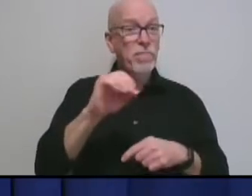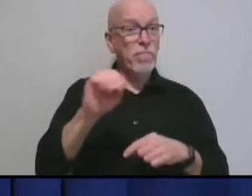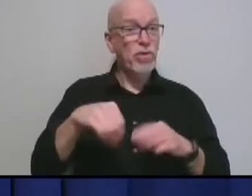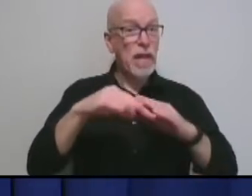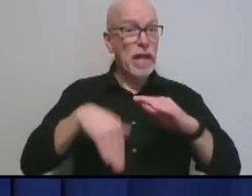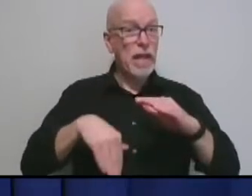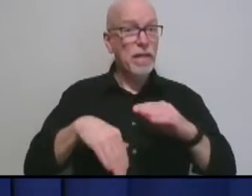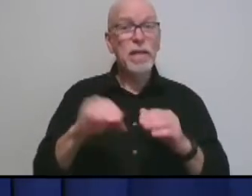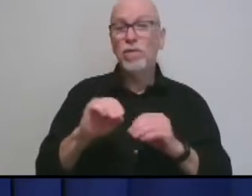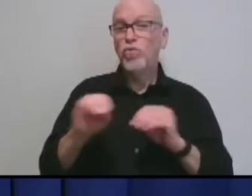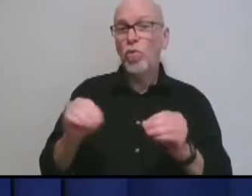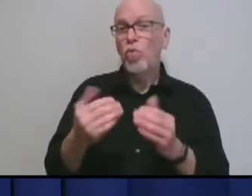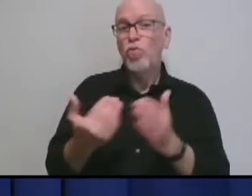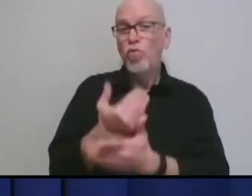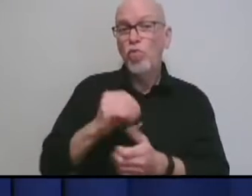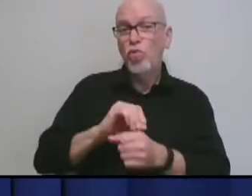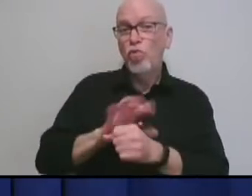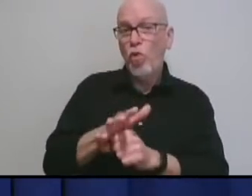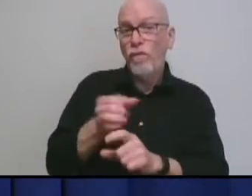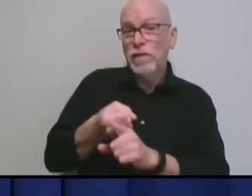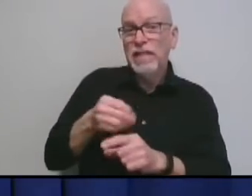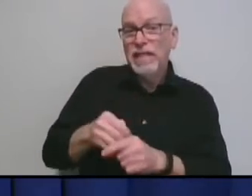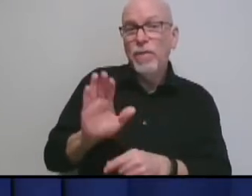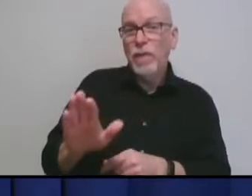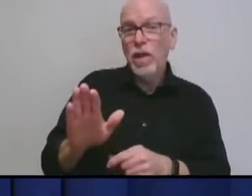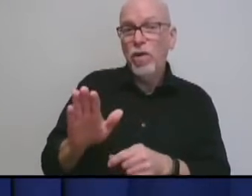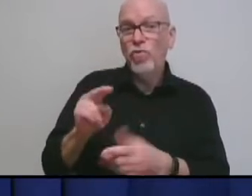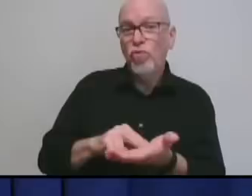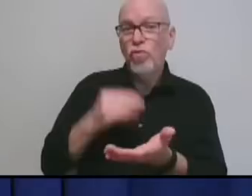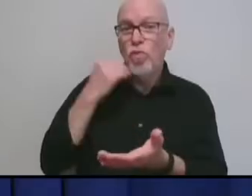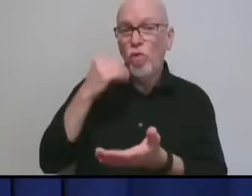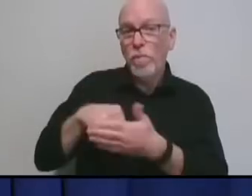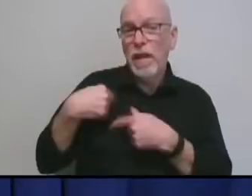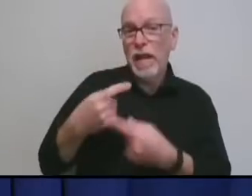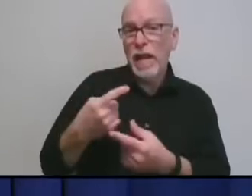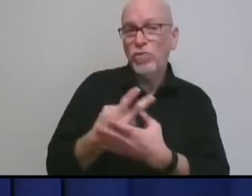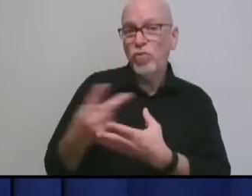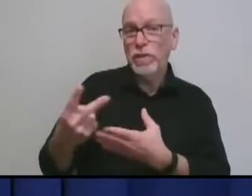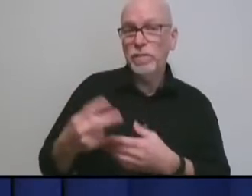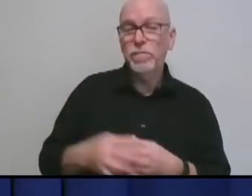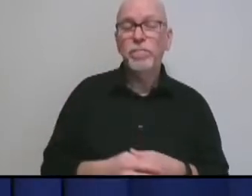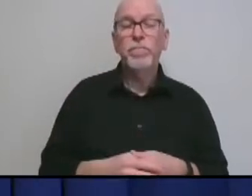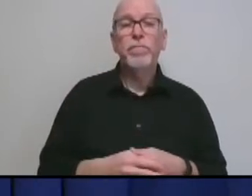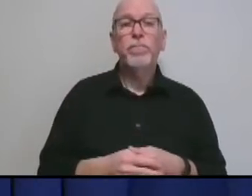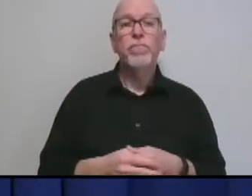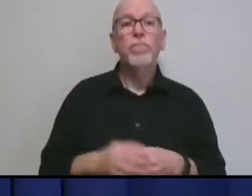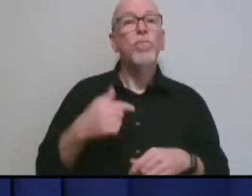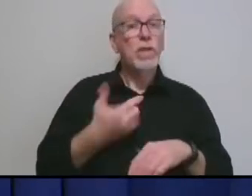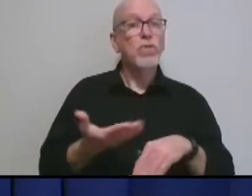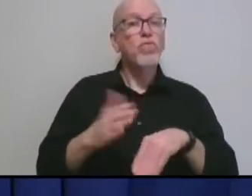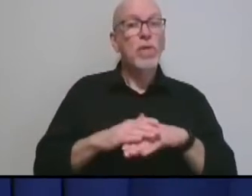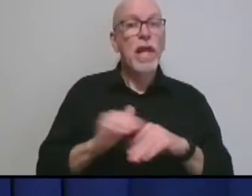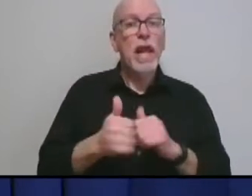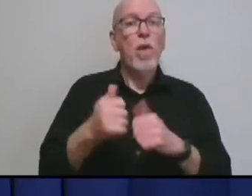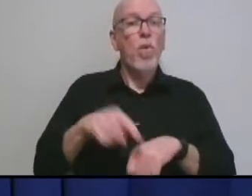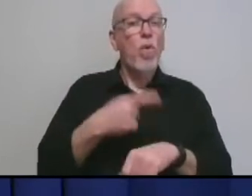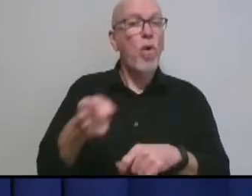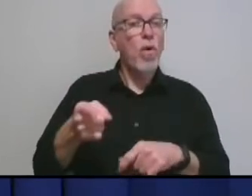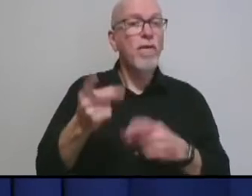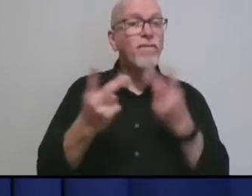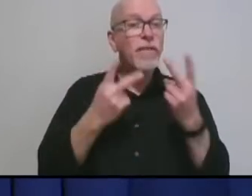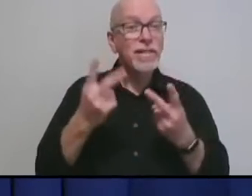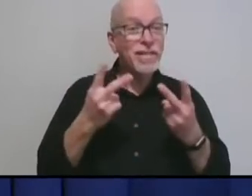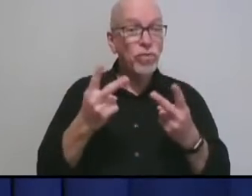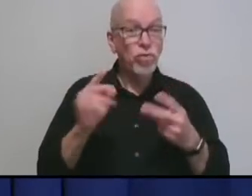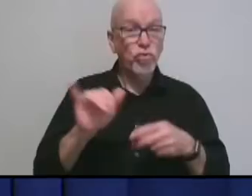no new COVID cases in their facility in the last 14 days. We also increased the amount of time they must allow for